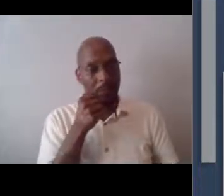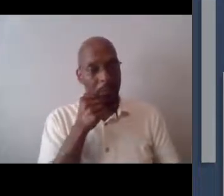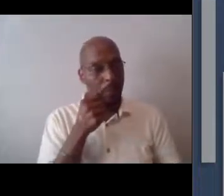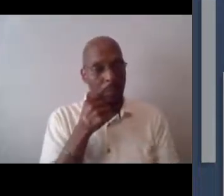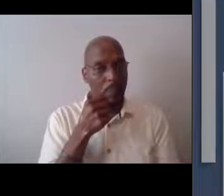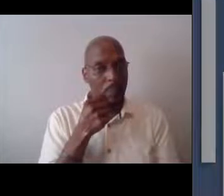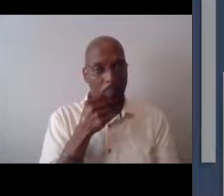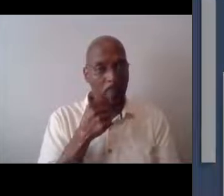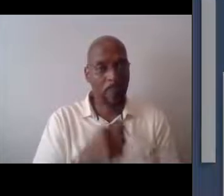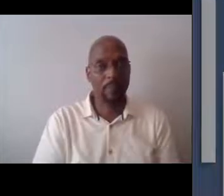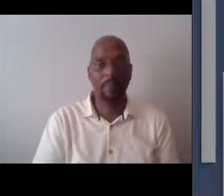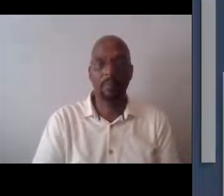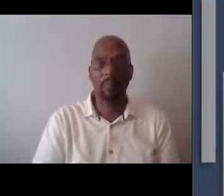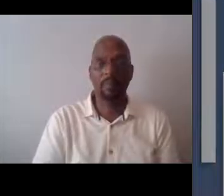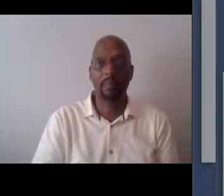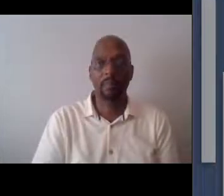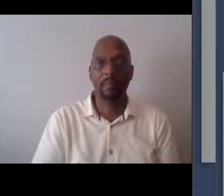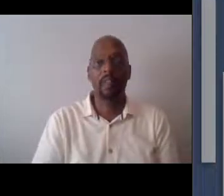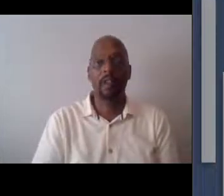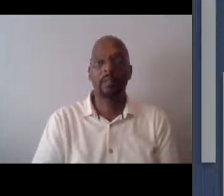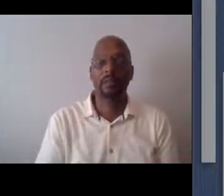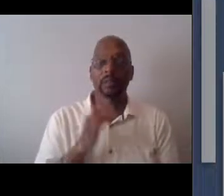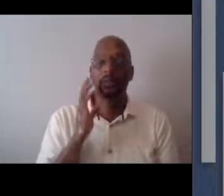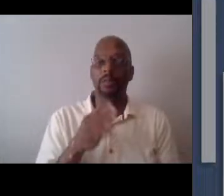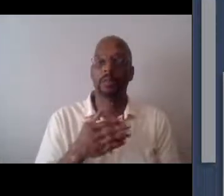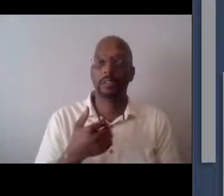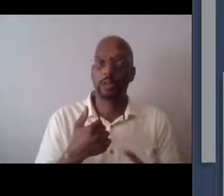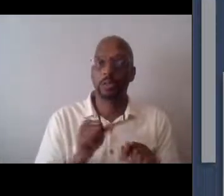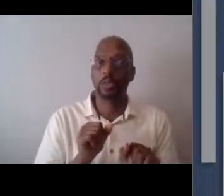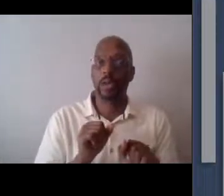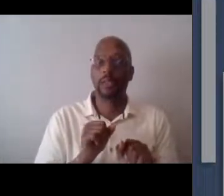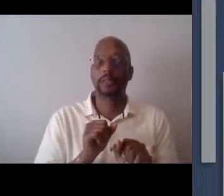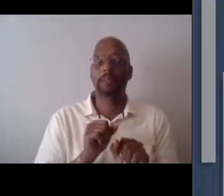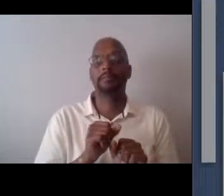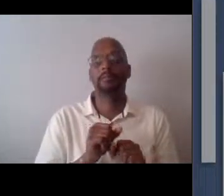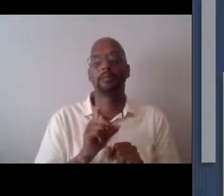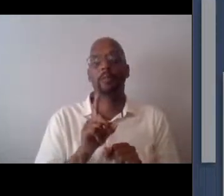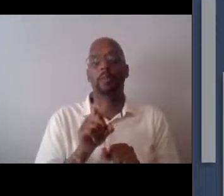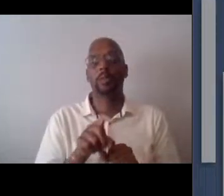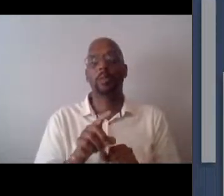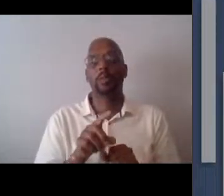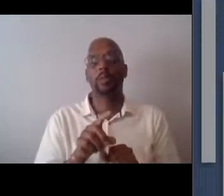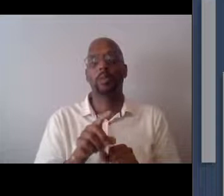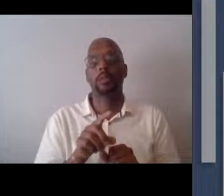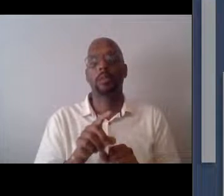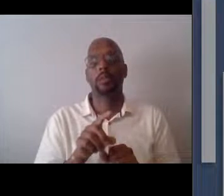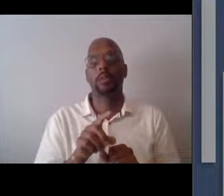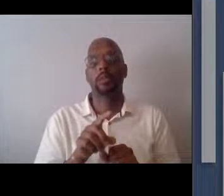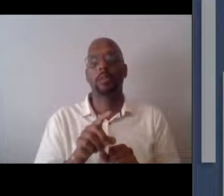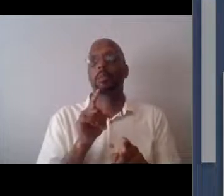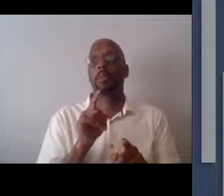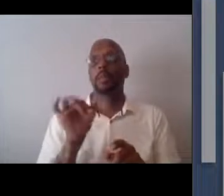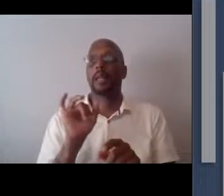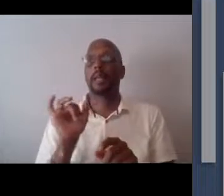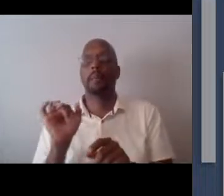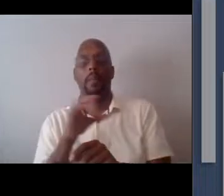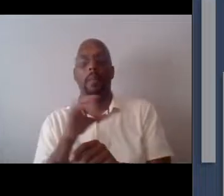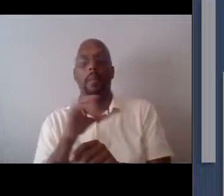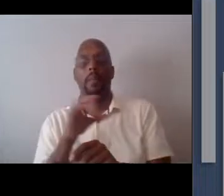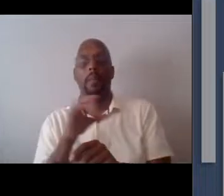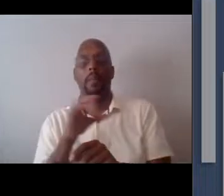Great. I'm going to try to make this a quick question. So kind of following up on what Commissioner Martinez was talking about,